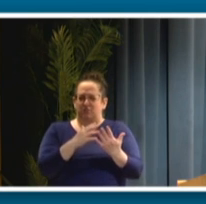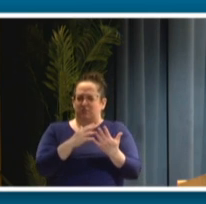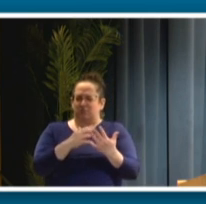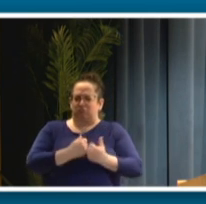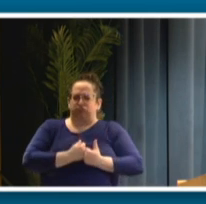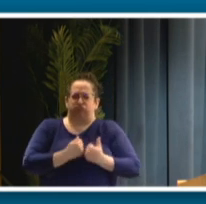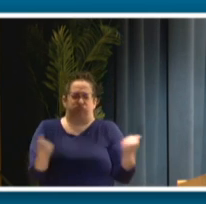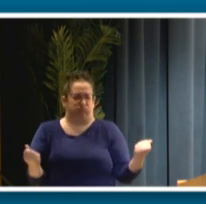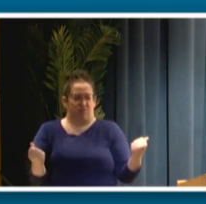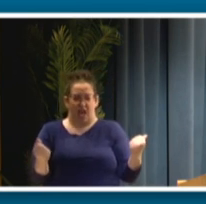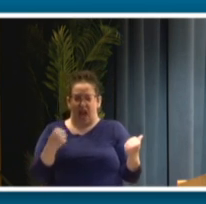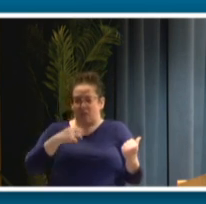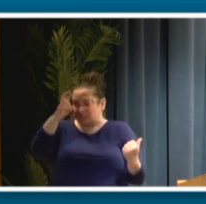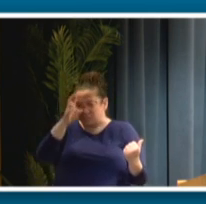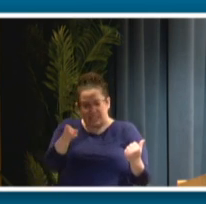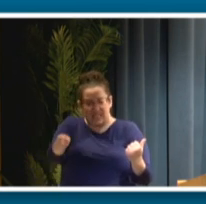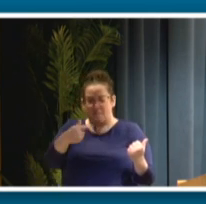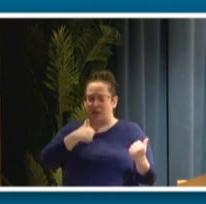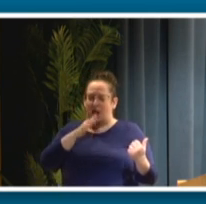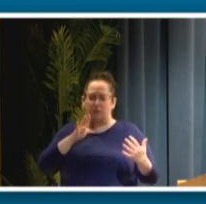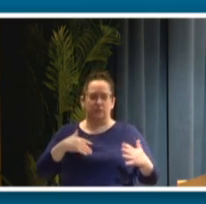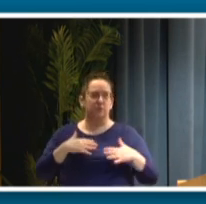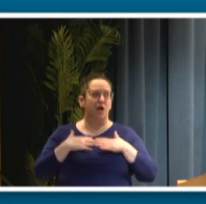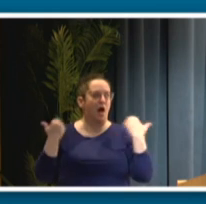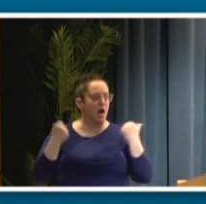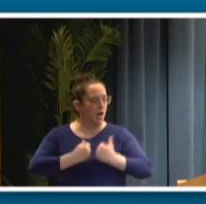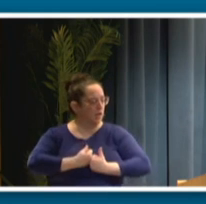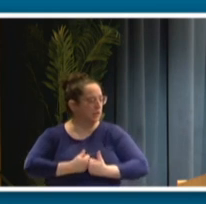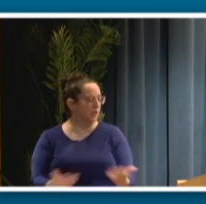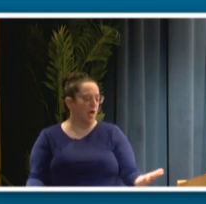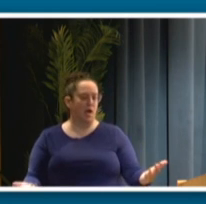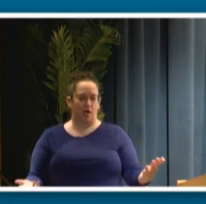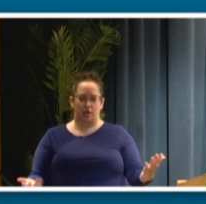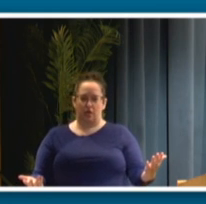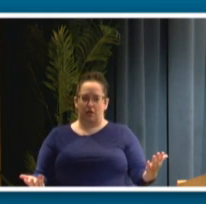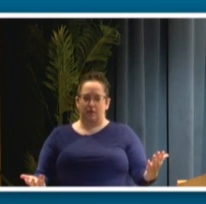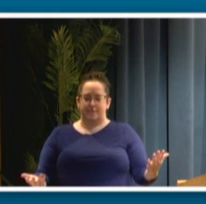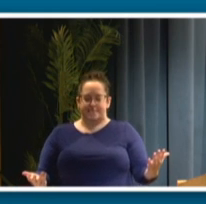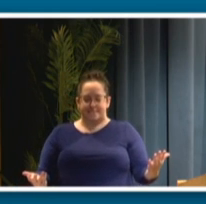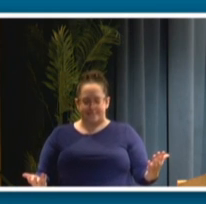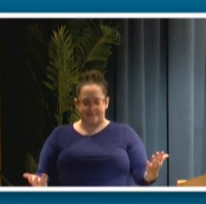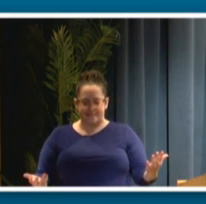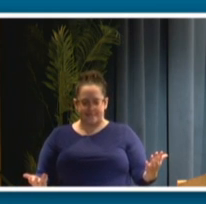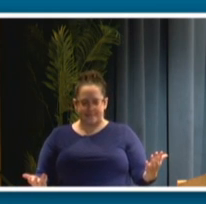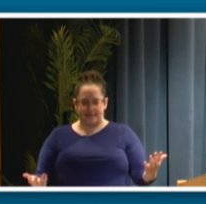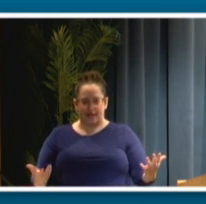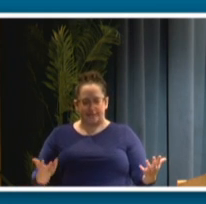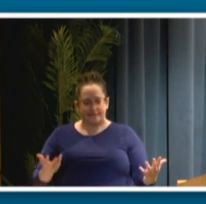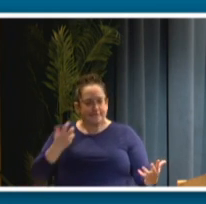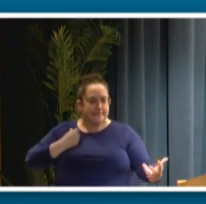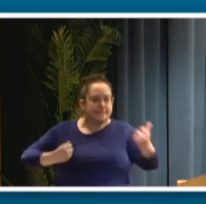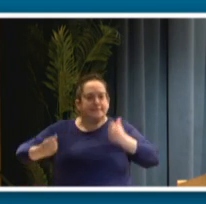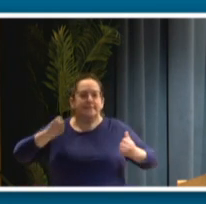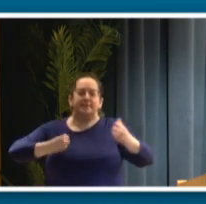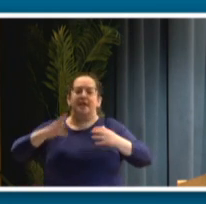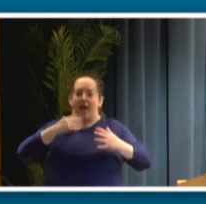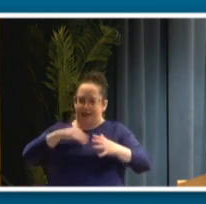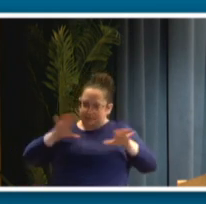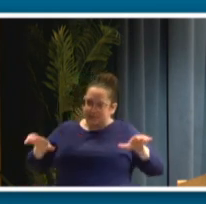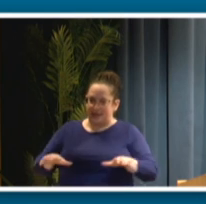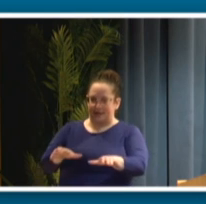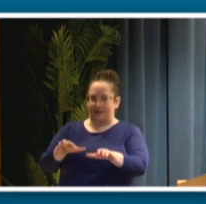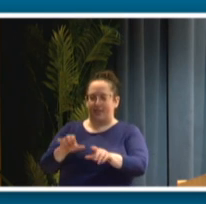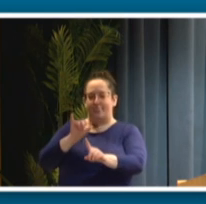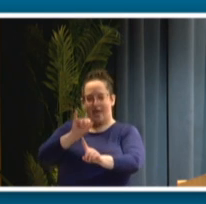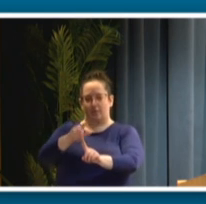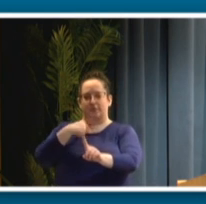I was tapped out, because I respected him, I gave it another shot. And it changed my life. Which book was that? That was When I Was the Greatest.